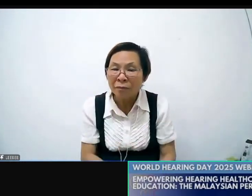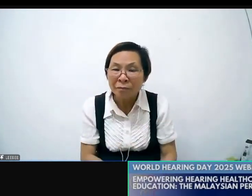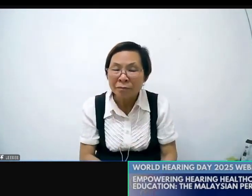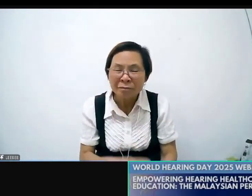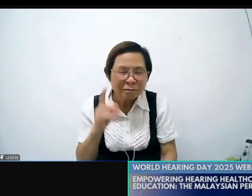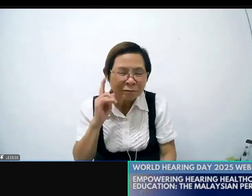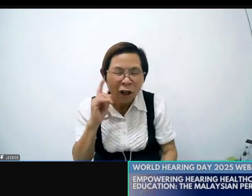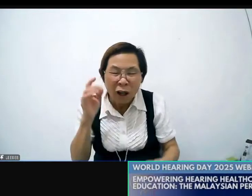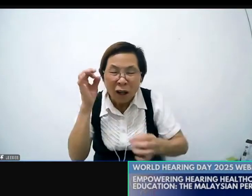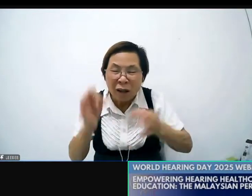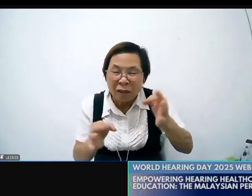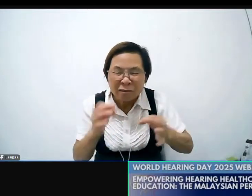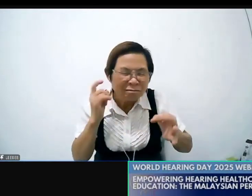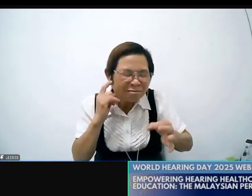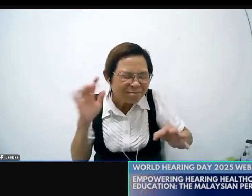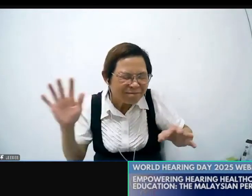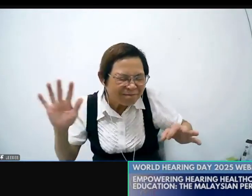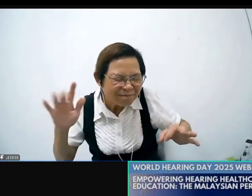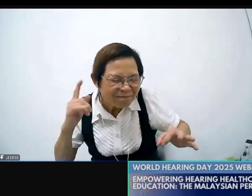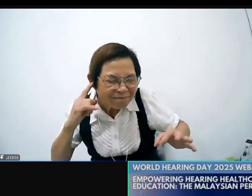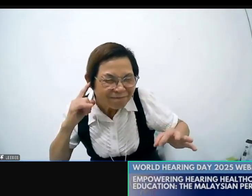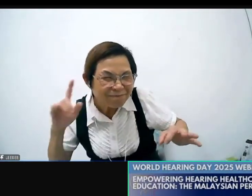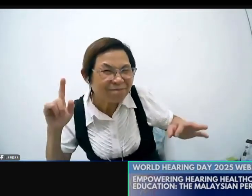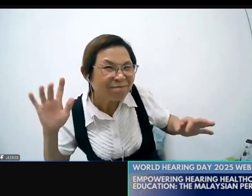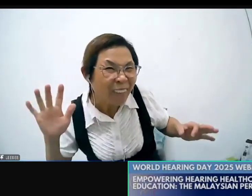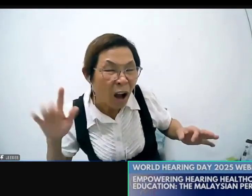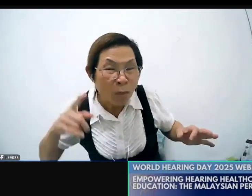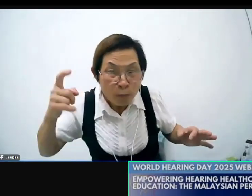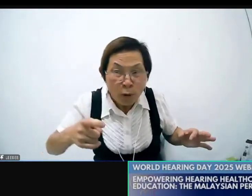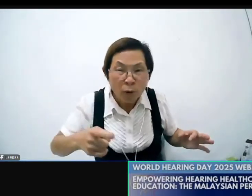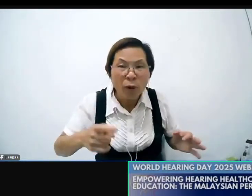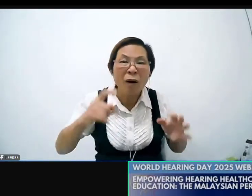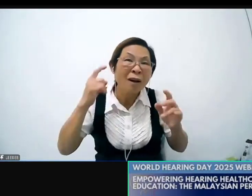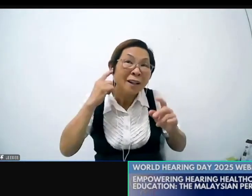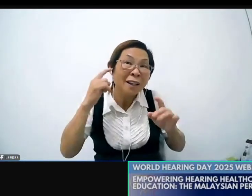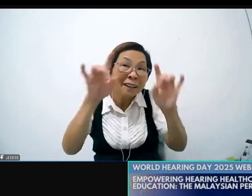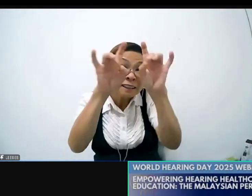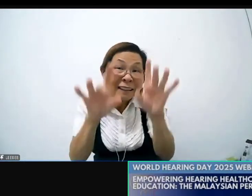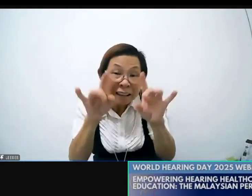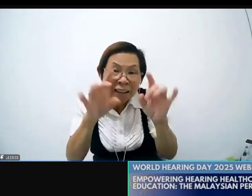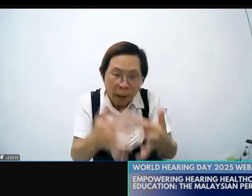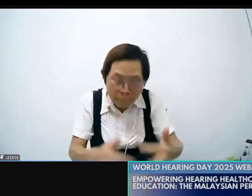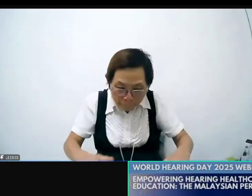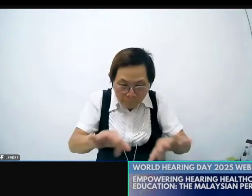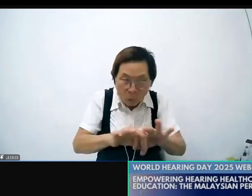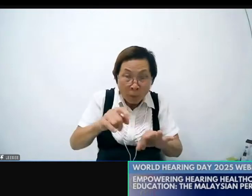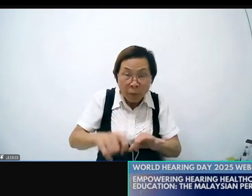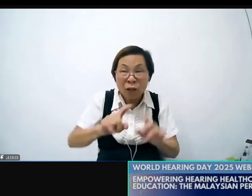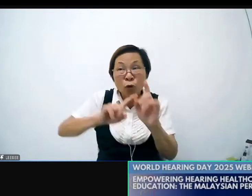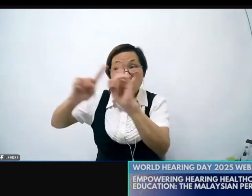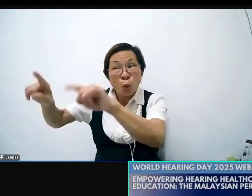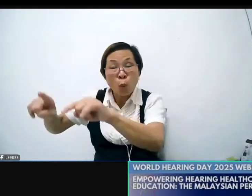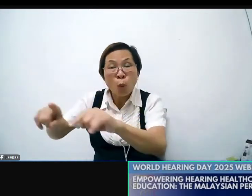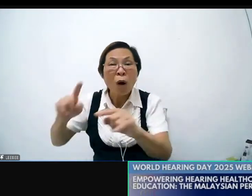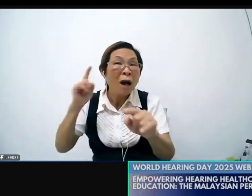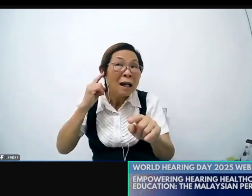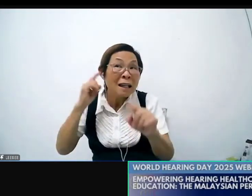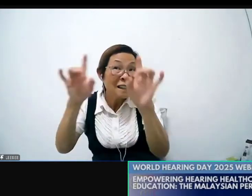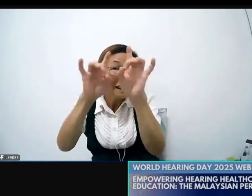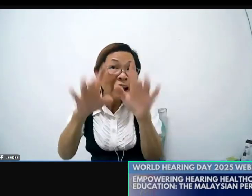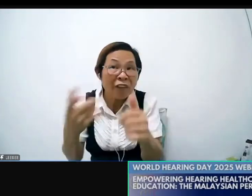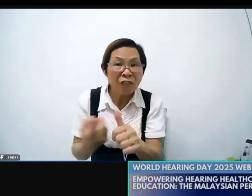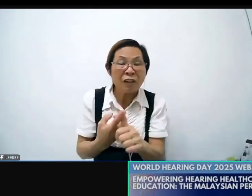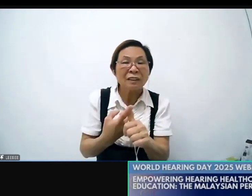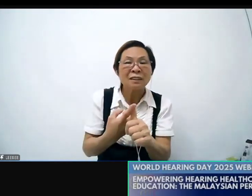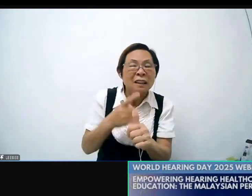well. So they need to have their hearing checked. That's why the important is to get the hearing check first to know the degree of loss and